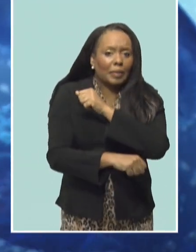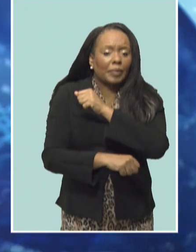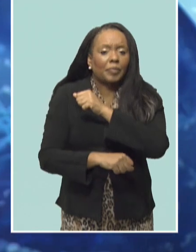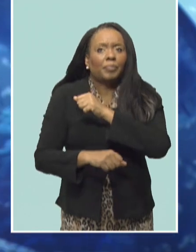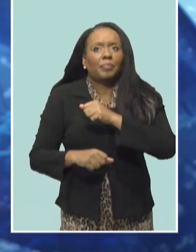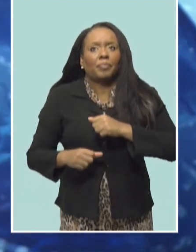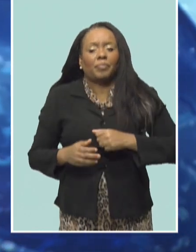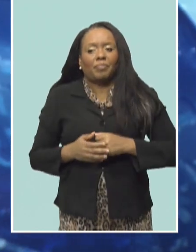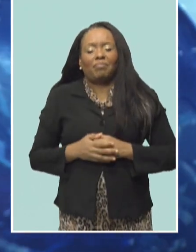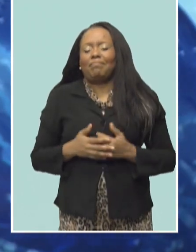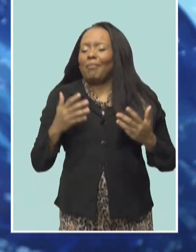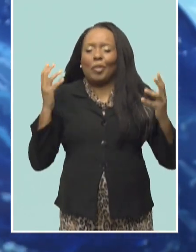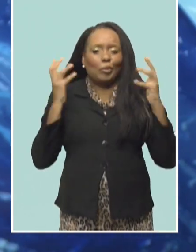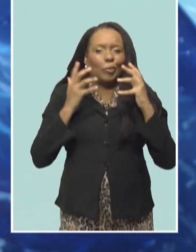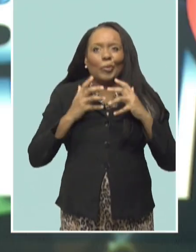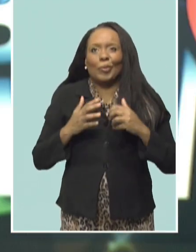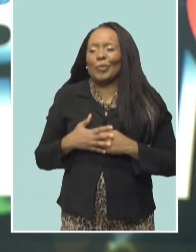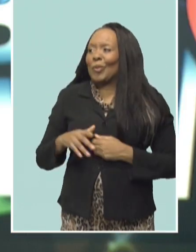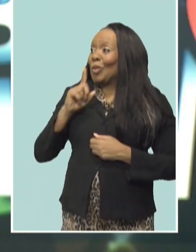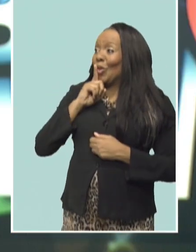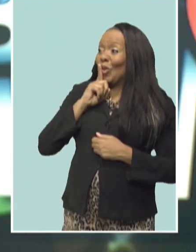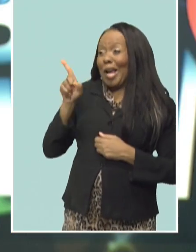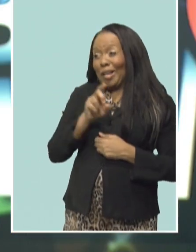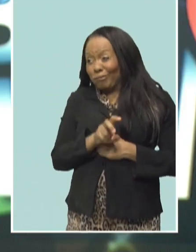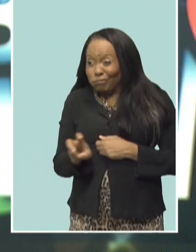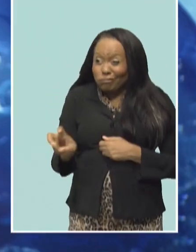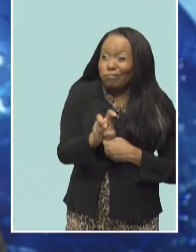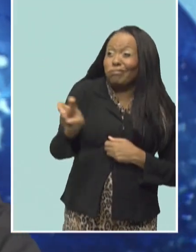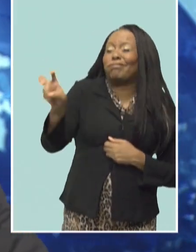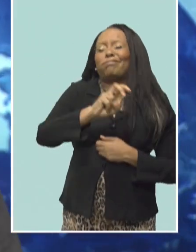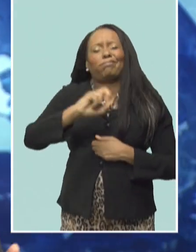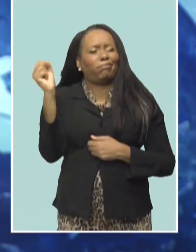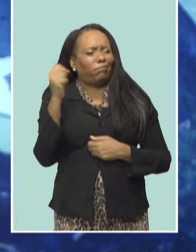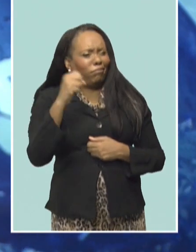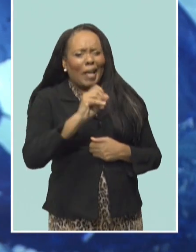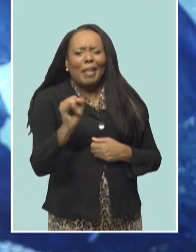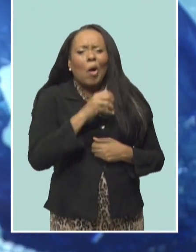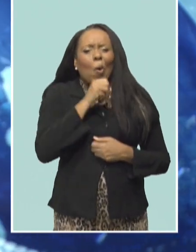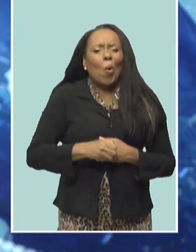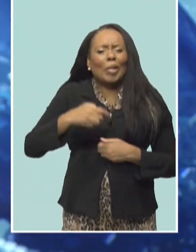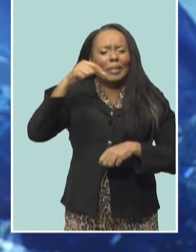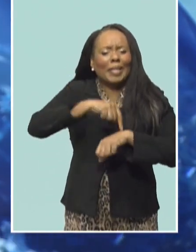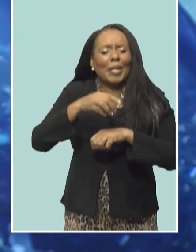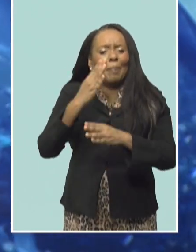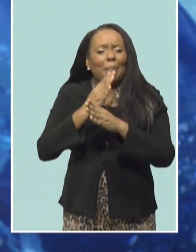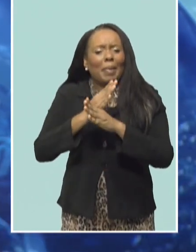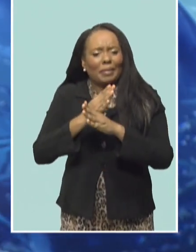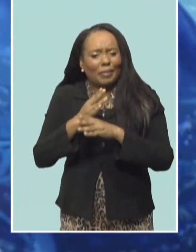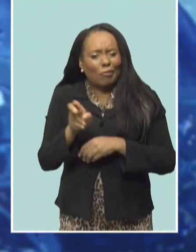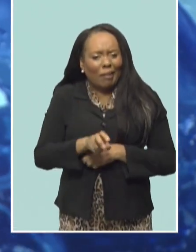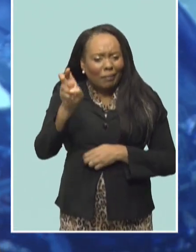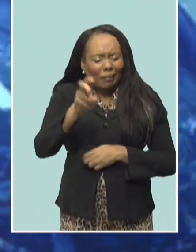Oh man, this is really an excursion. It's an excursion. It's like an old-time excursion. So along